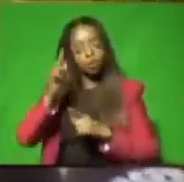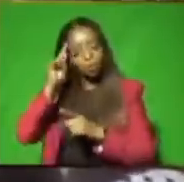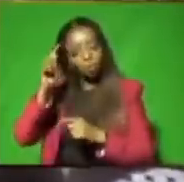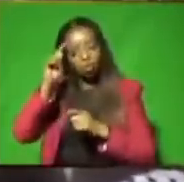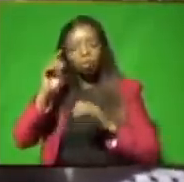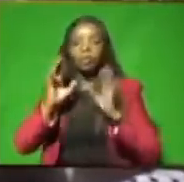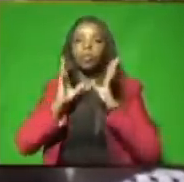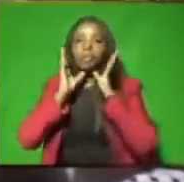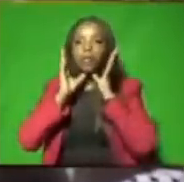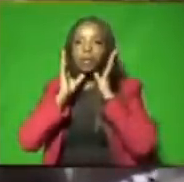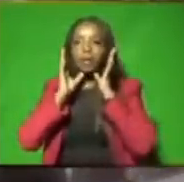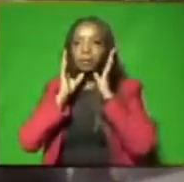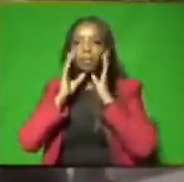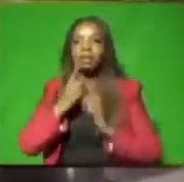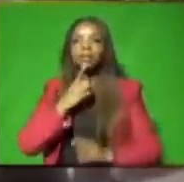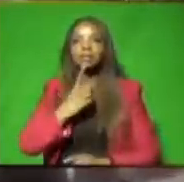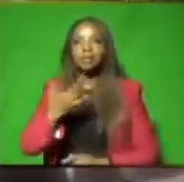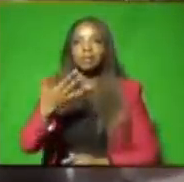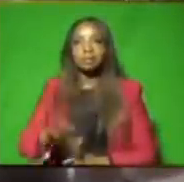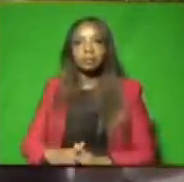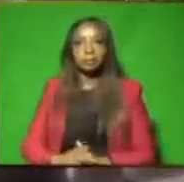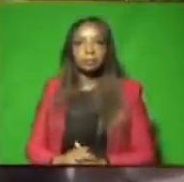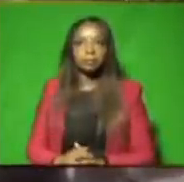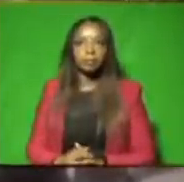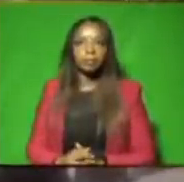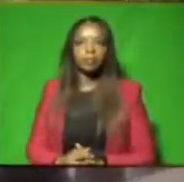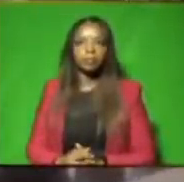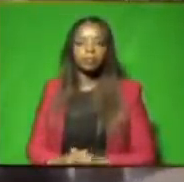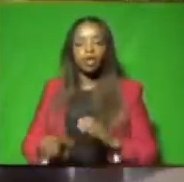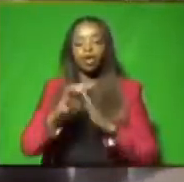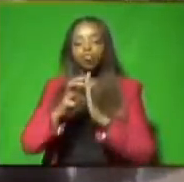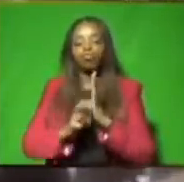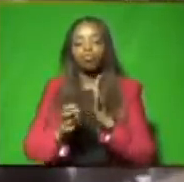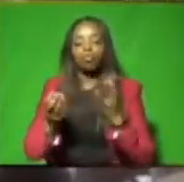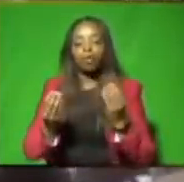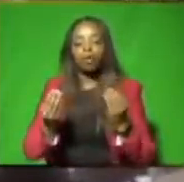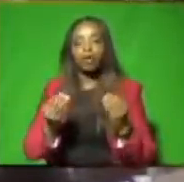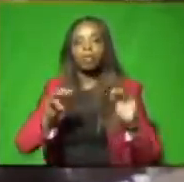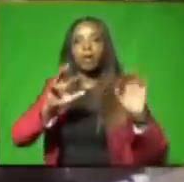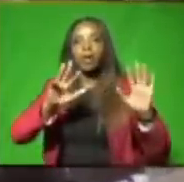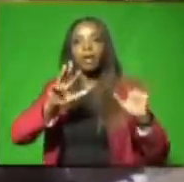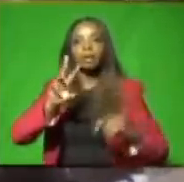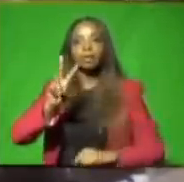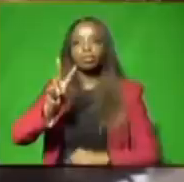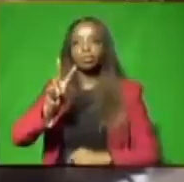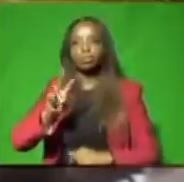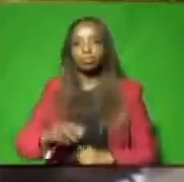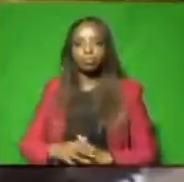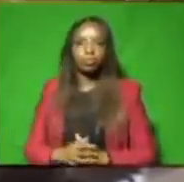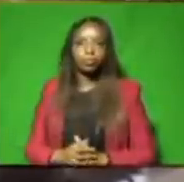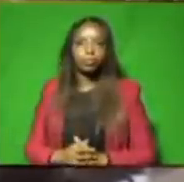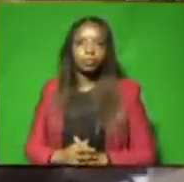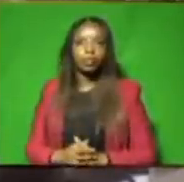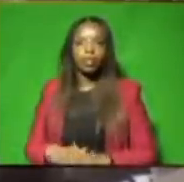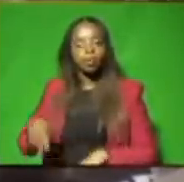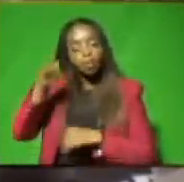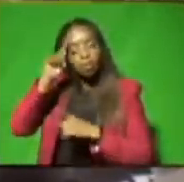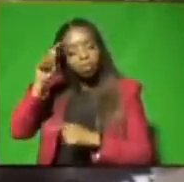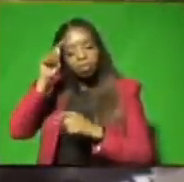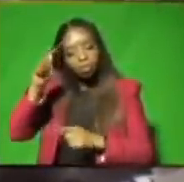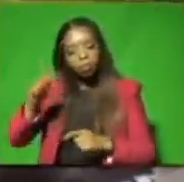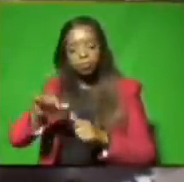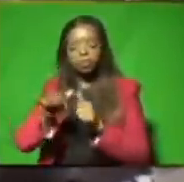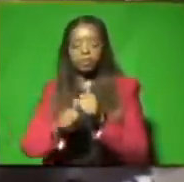Rule number 92. Honorable Deputy Speaker, the